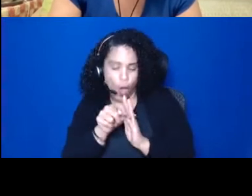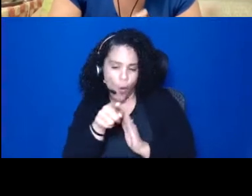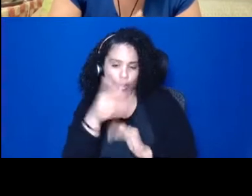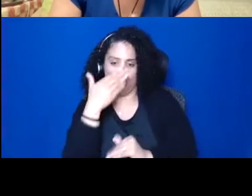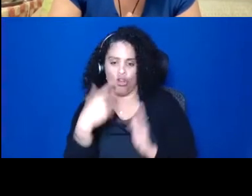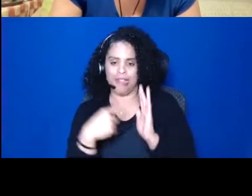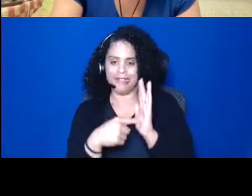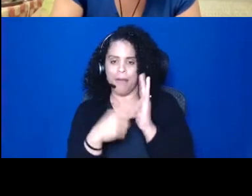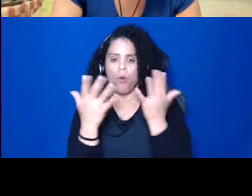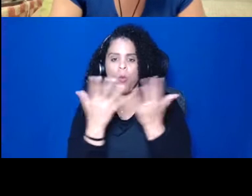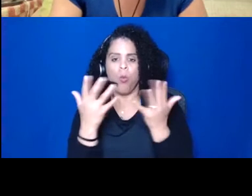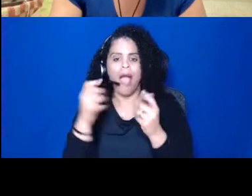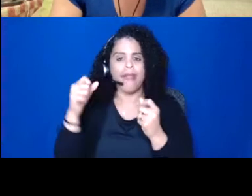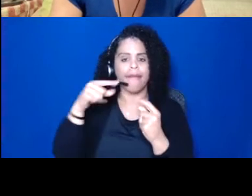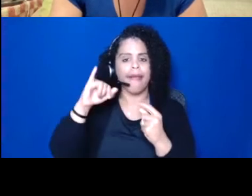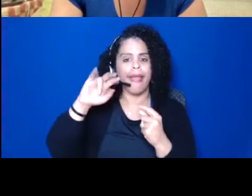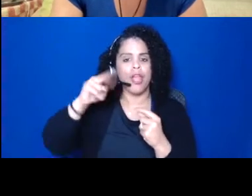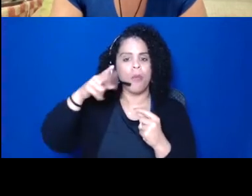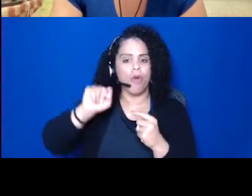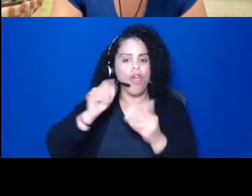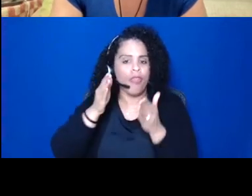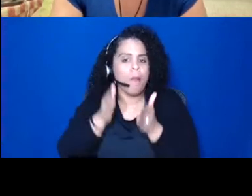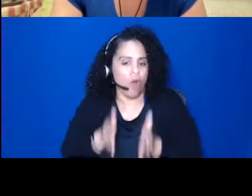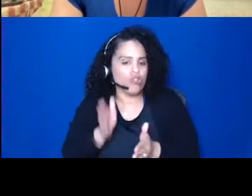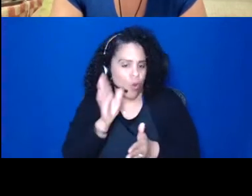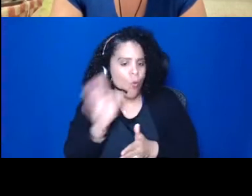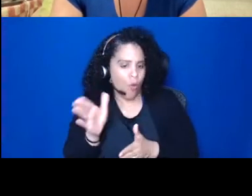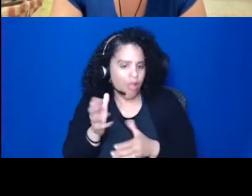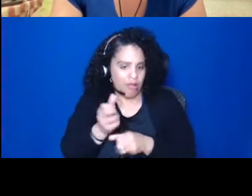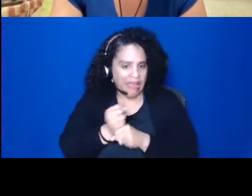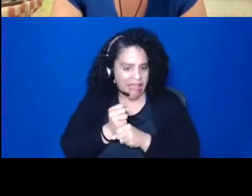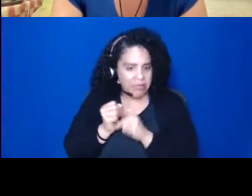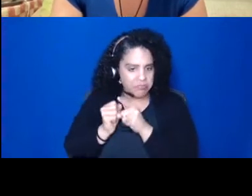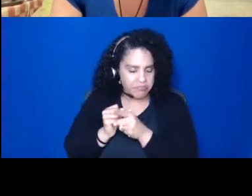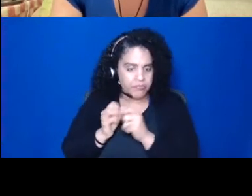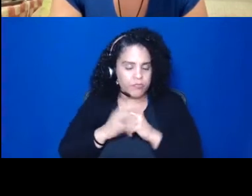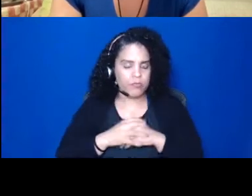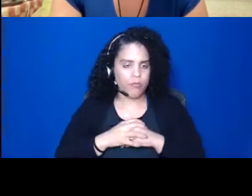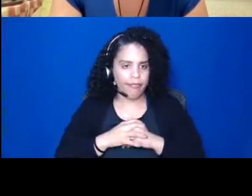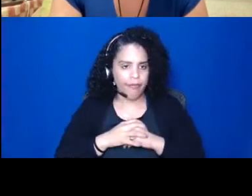the kind of input that a person might get.